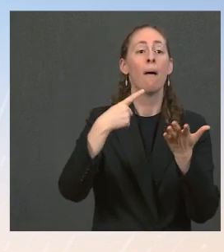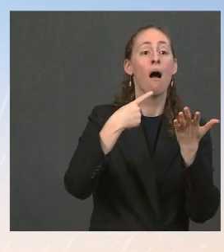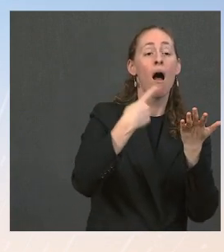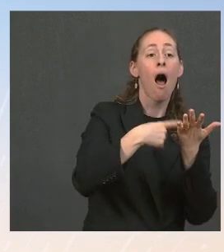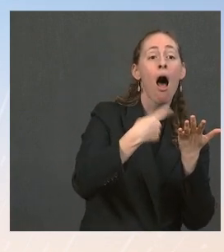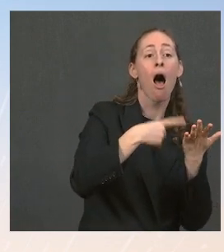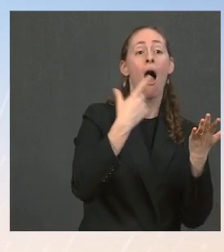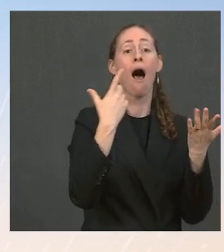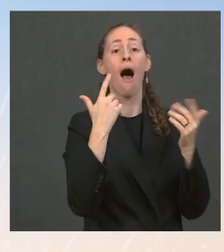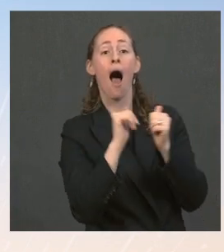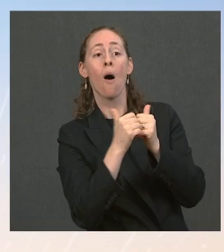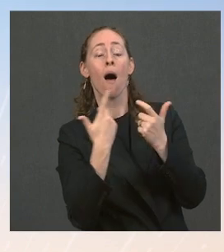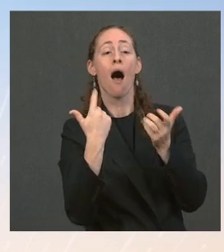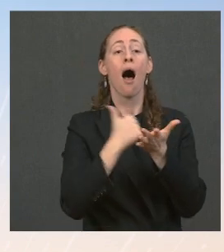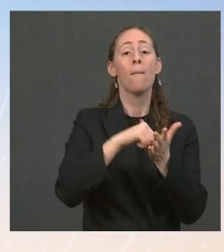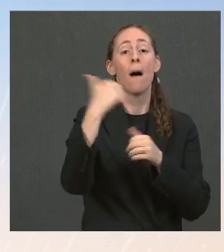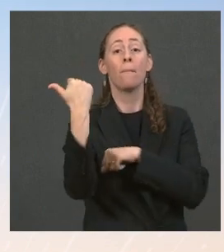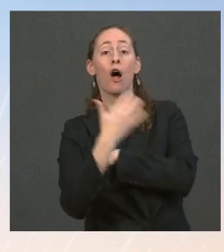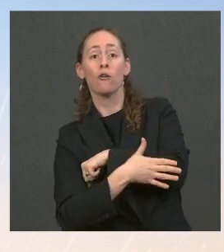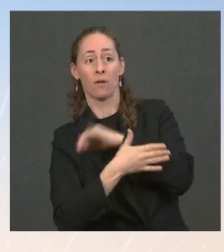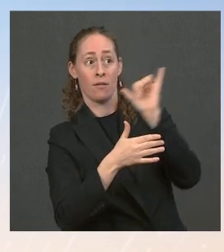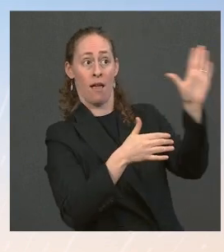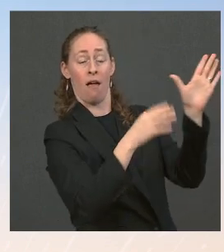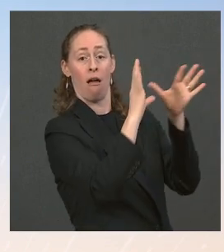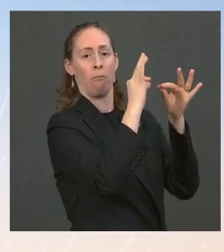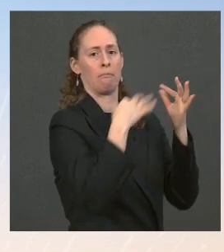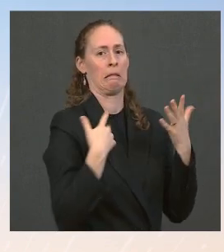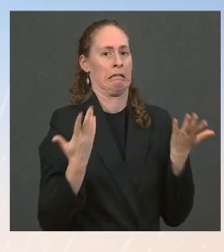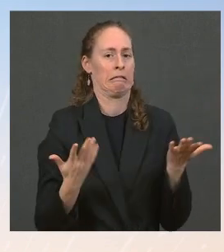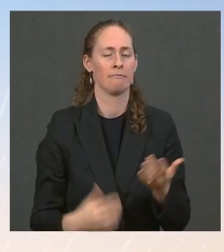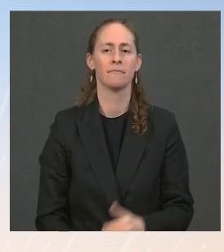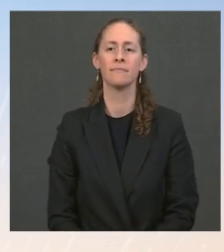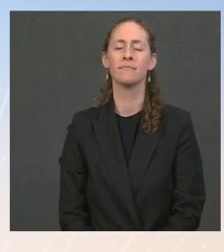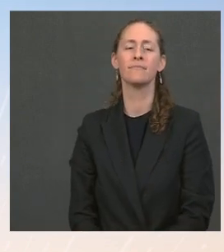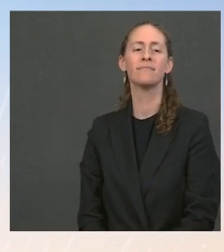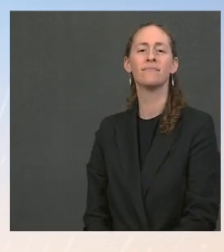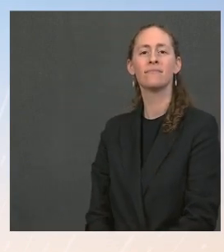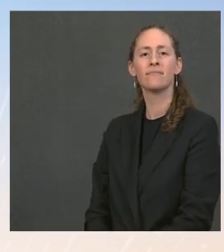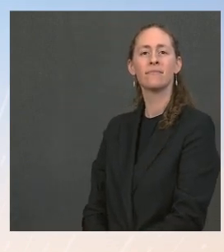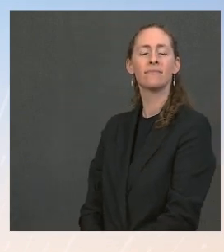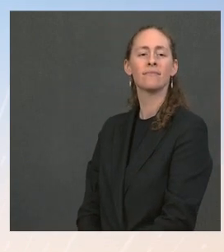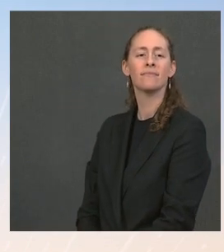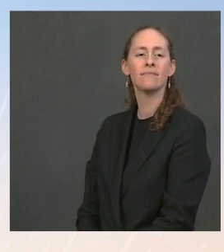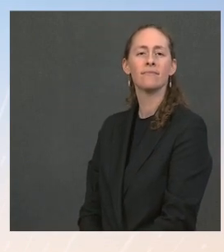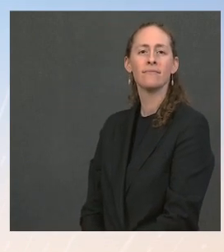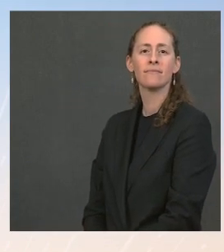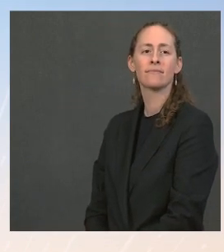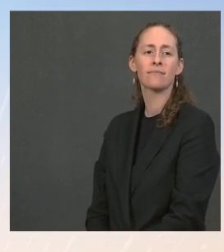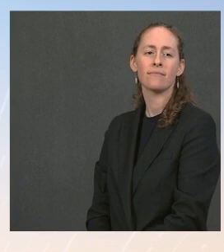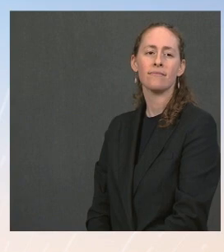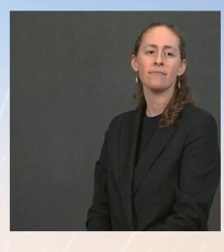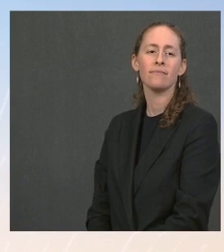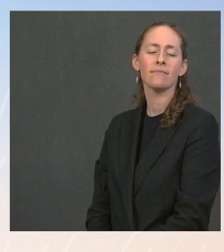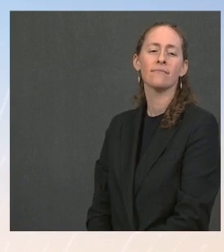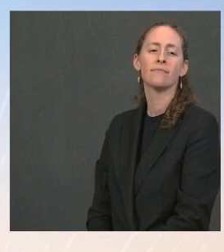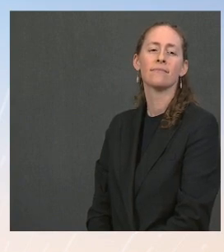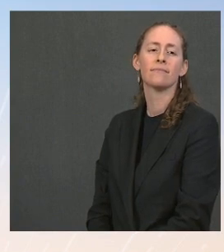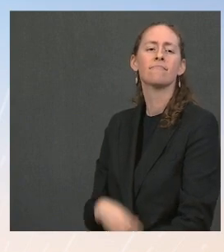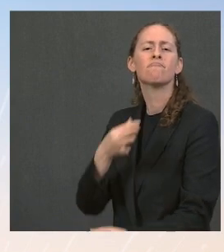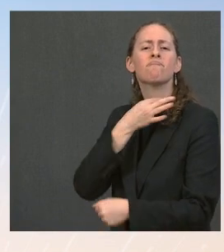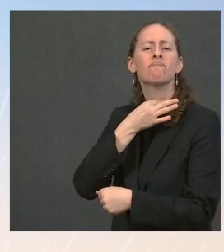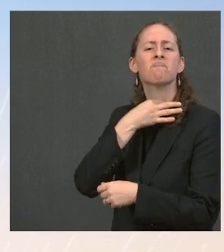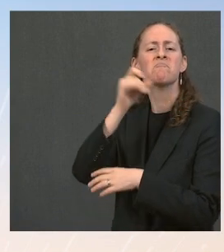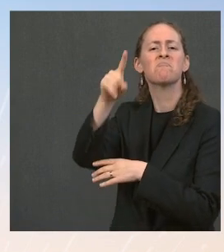other countries. Jen, hey, go ahead. Thanks, Jen. Follow up on immigration, I have one on the schedule today. So Secretary Mayorkas has now been asked twice on the